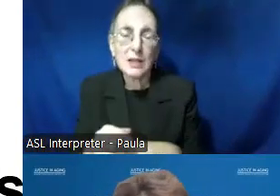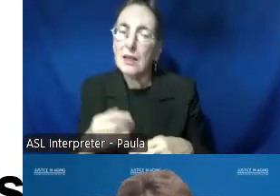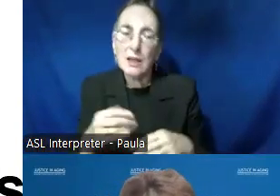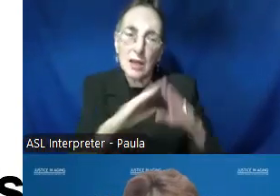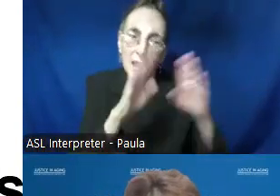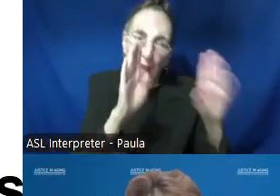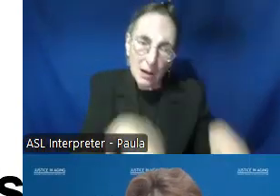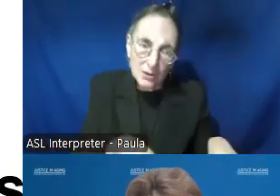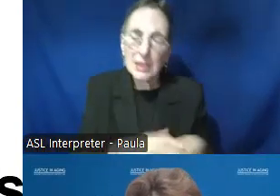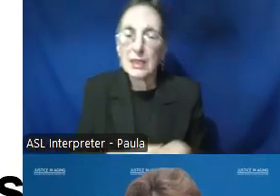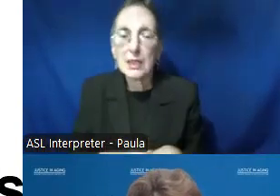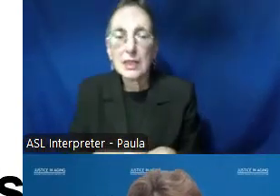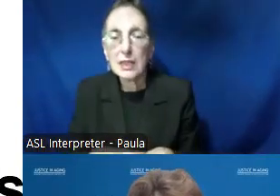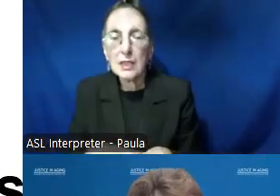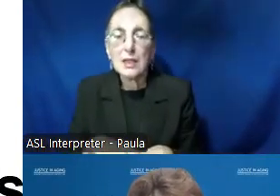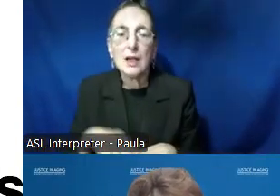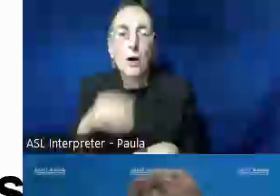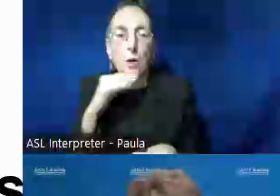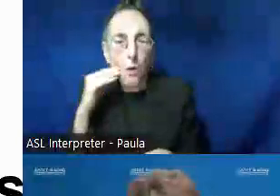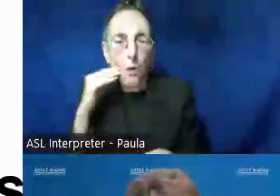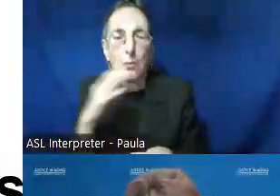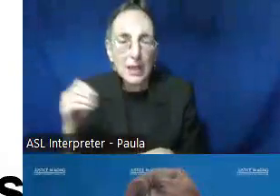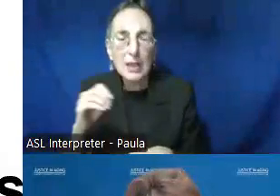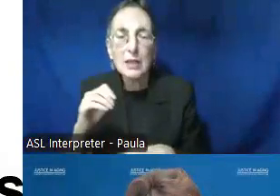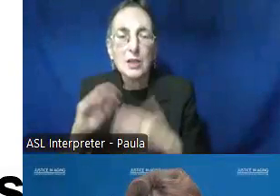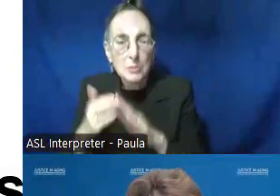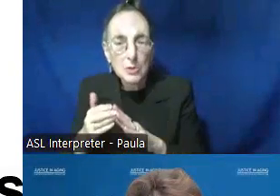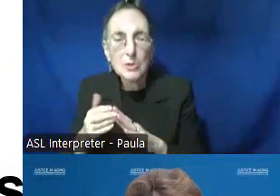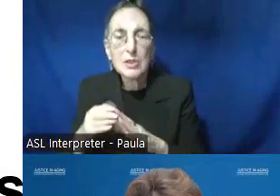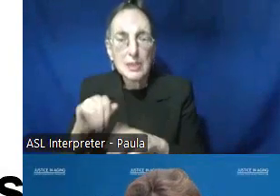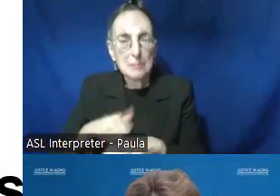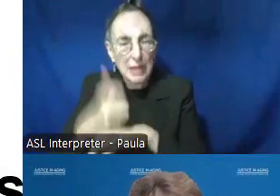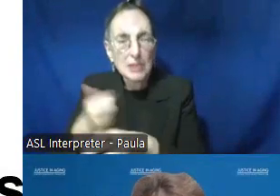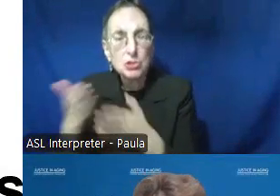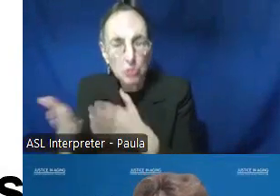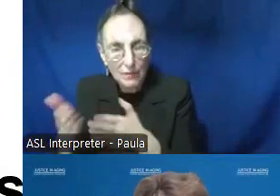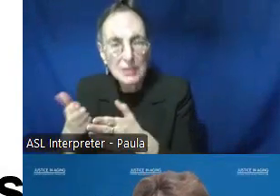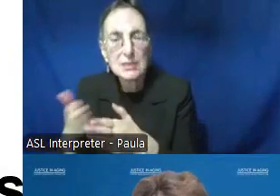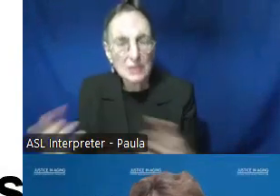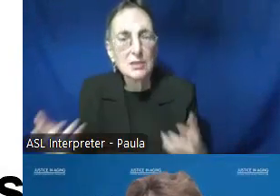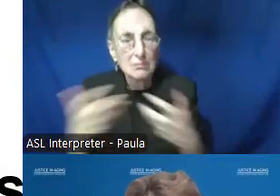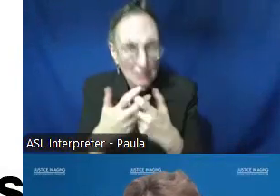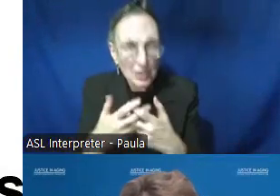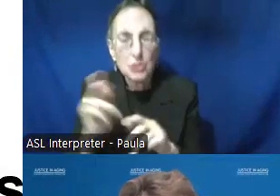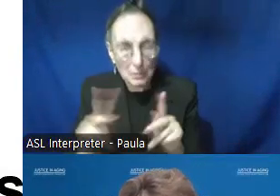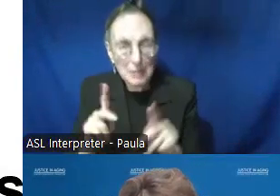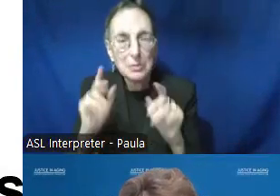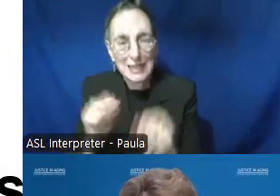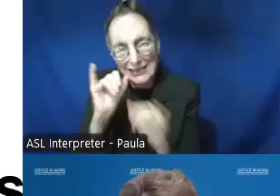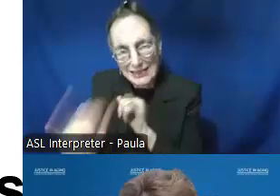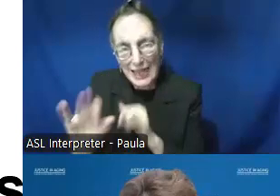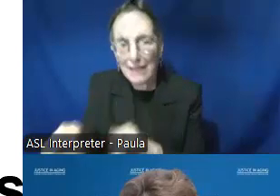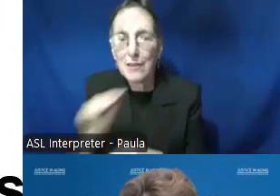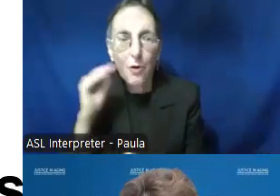HCBS or home and community-based services so that people can remain in their homes. Hoarding is an issue that we see a